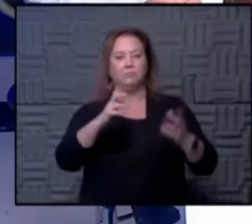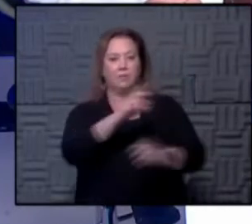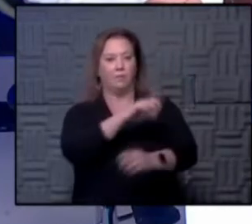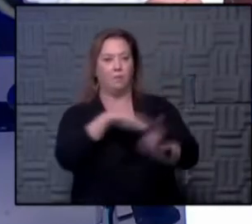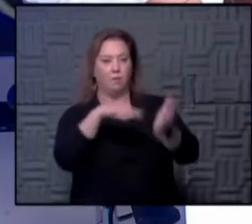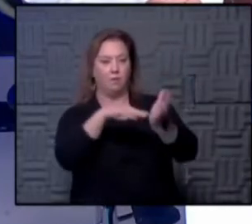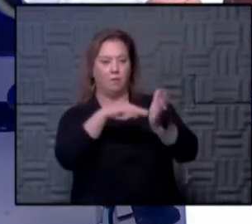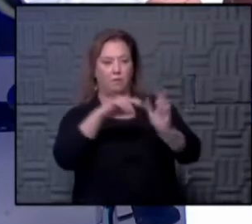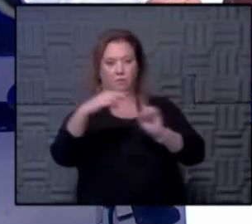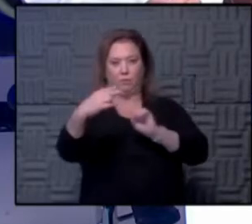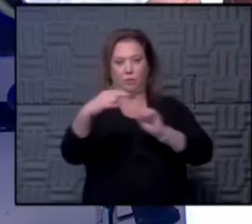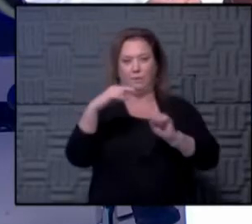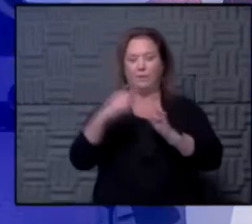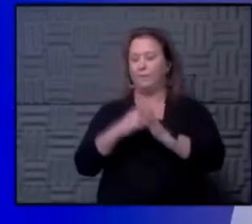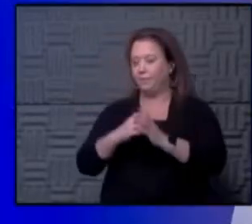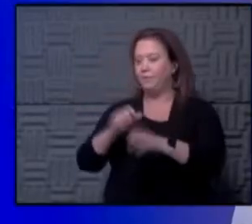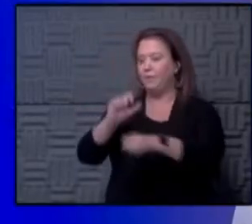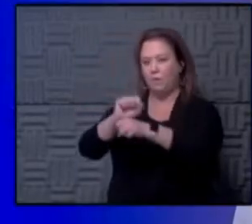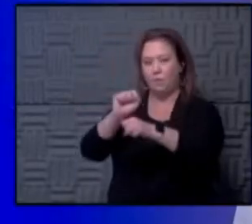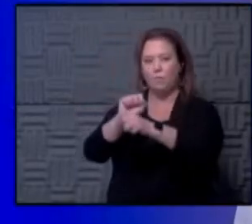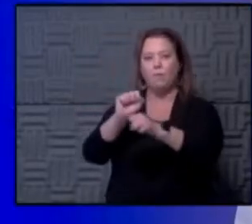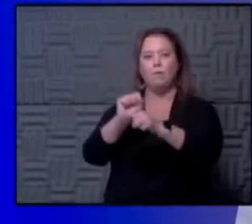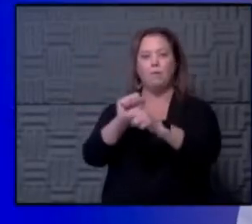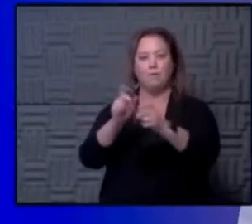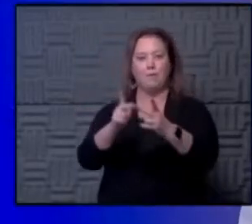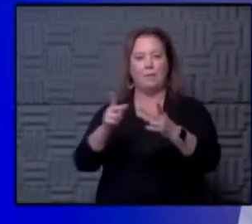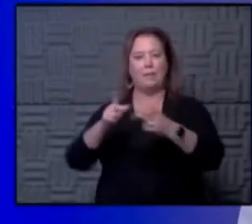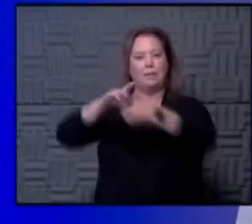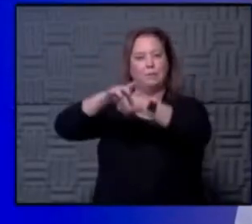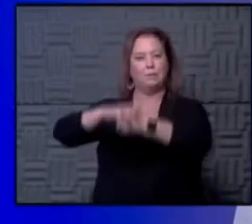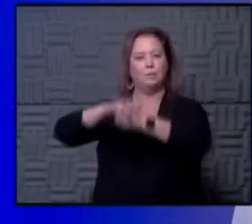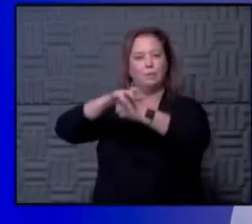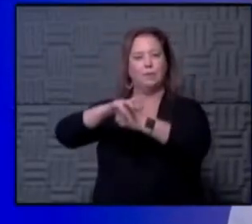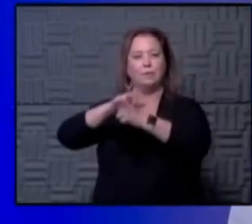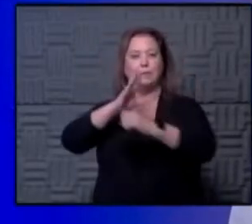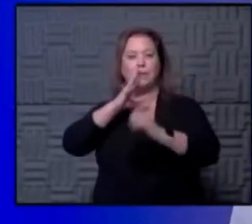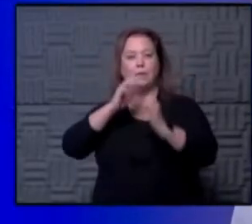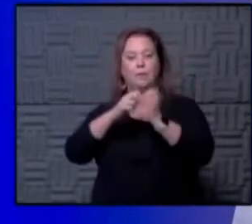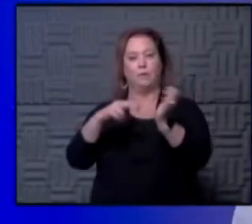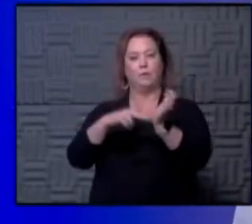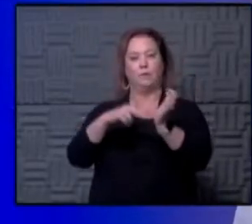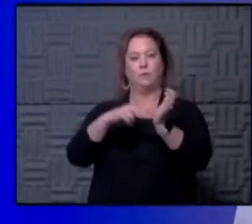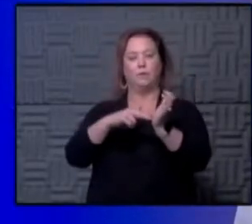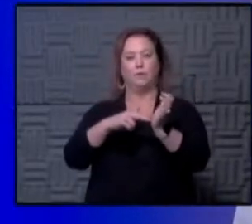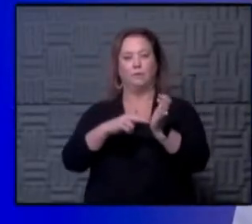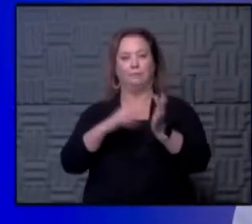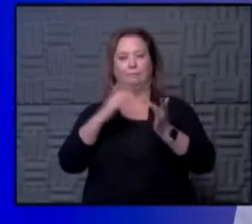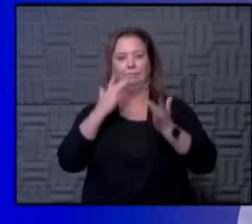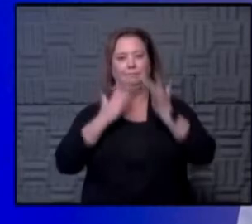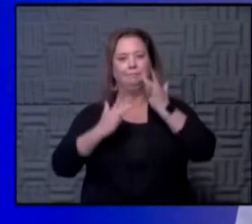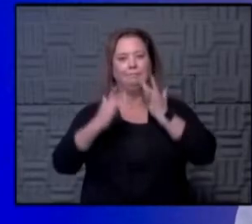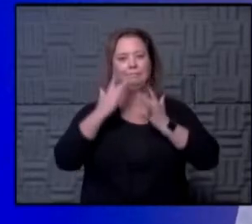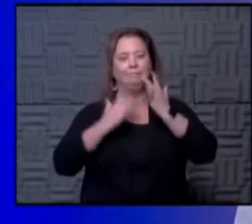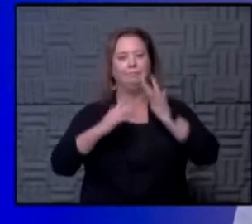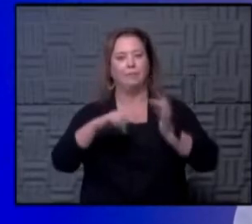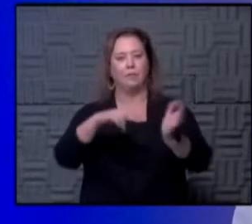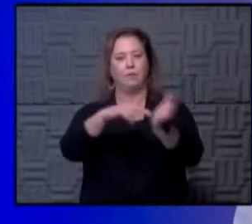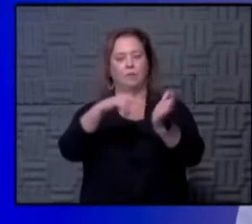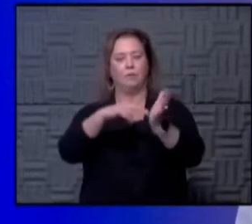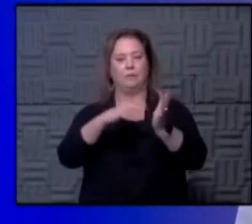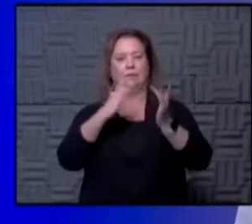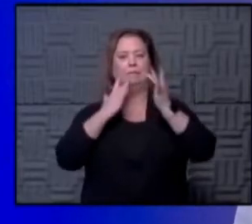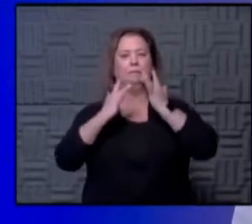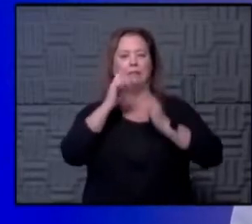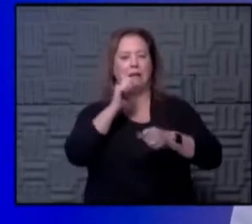clinician's perspective. Yeah, I mean, certainly workplace stress, talking with the nurses. We've talked about the shortages. So we have talked about that, the